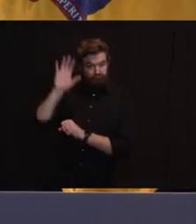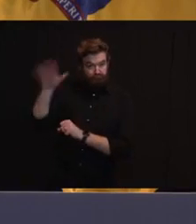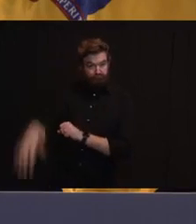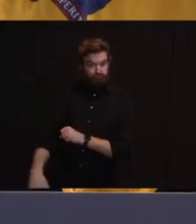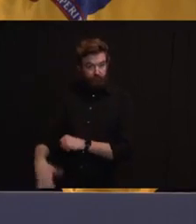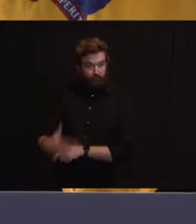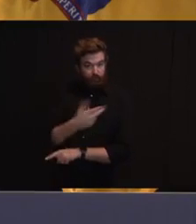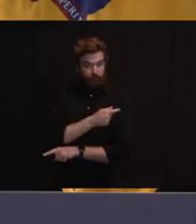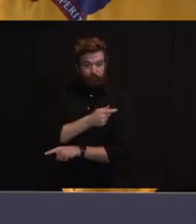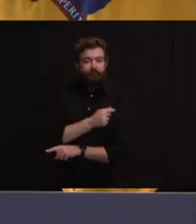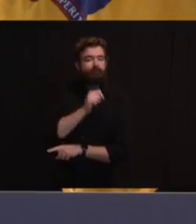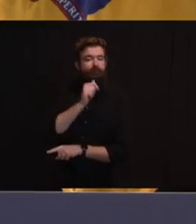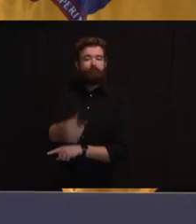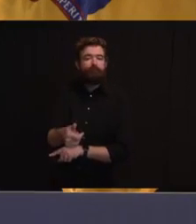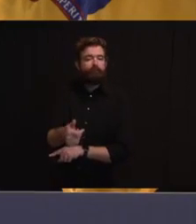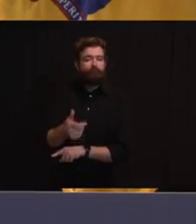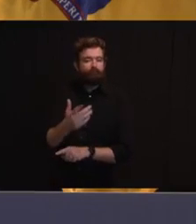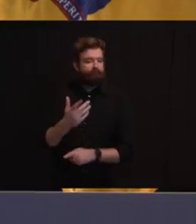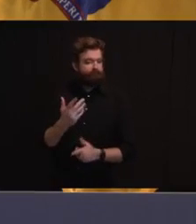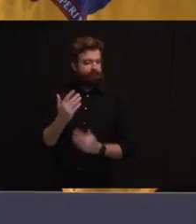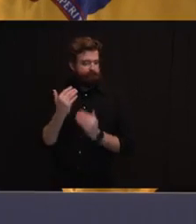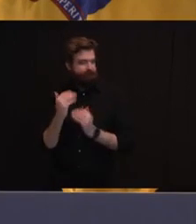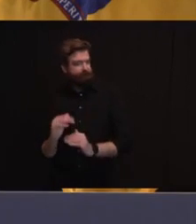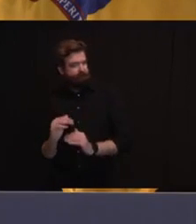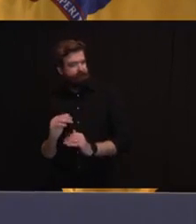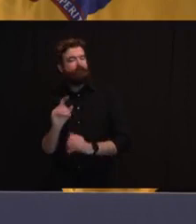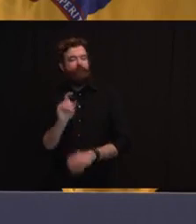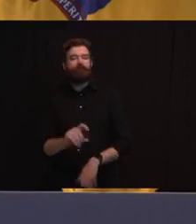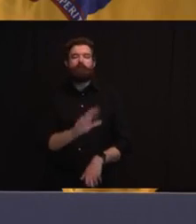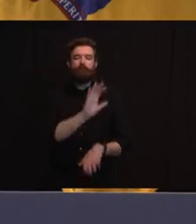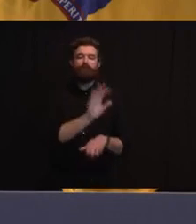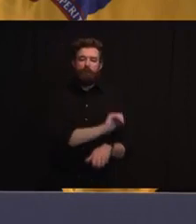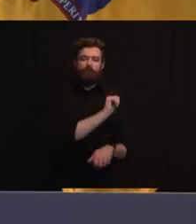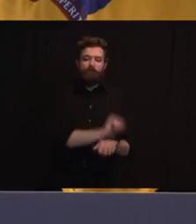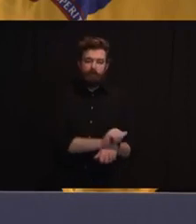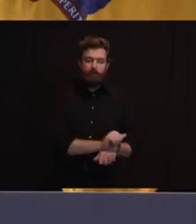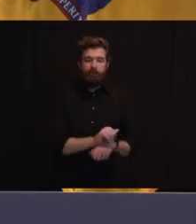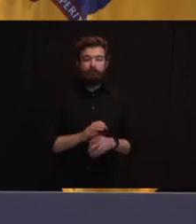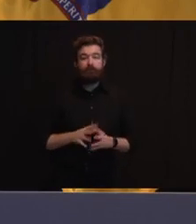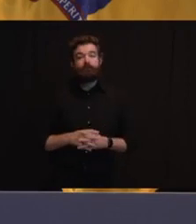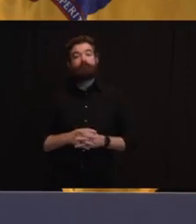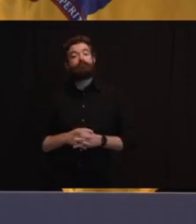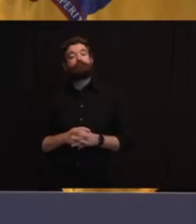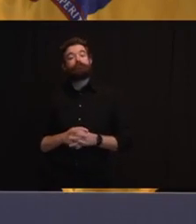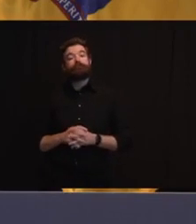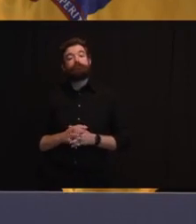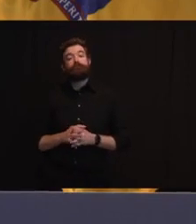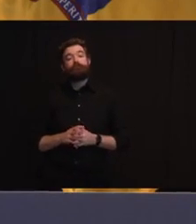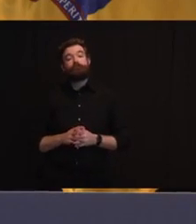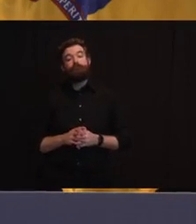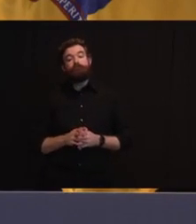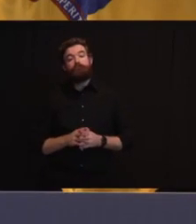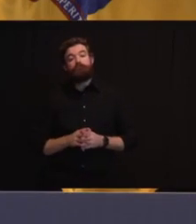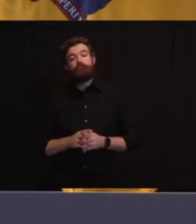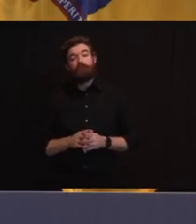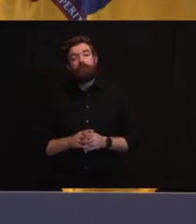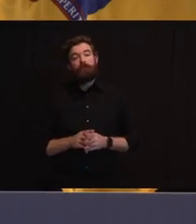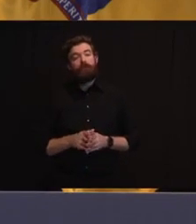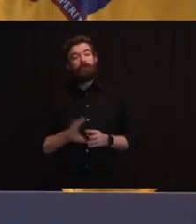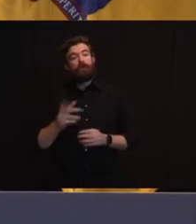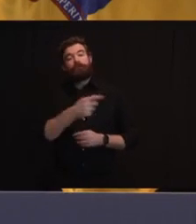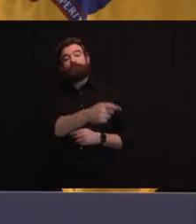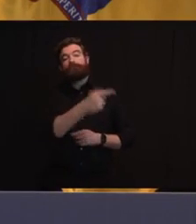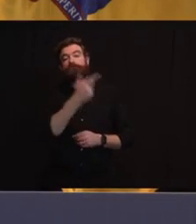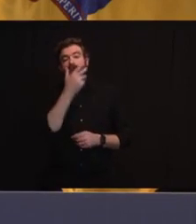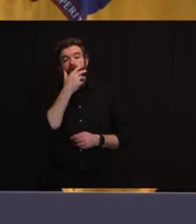We've taken the decision, and you tell me if you disagree with this, Judy, that once your number is up, like you're at the Baskin and Robbins shop,